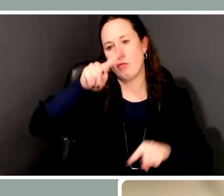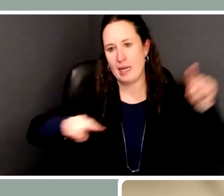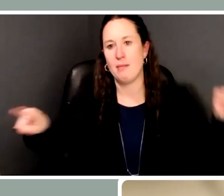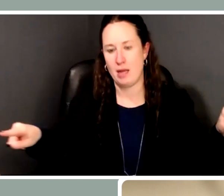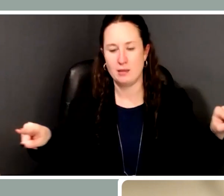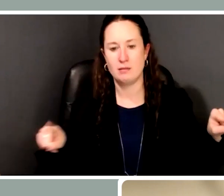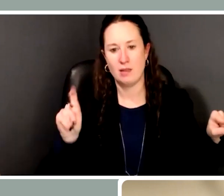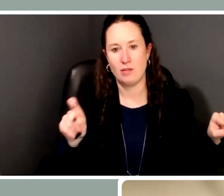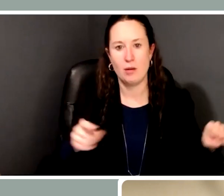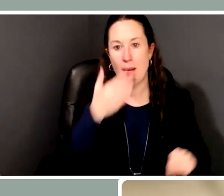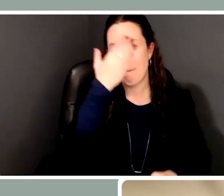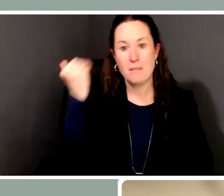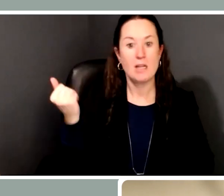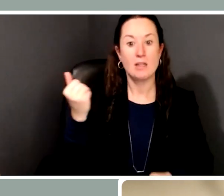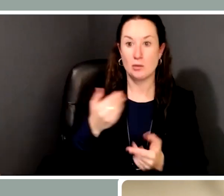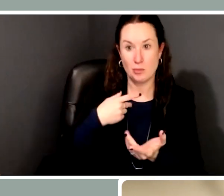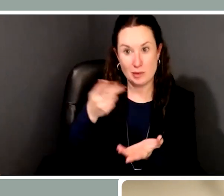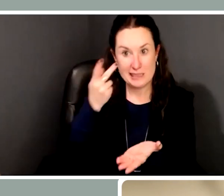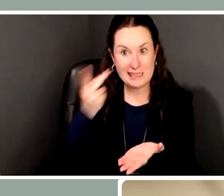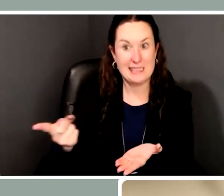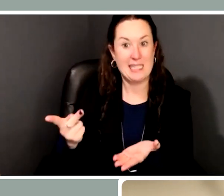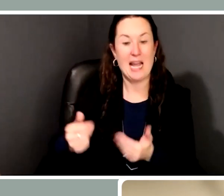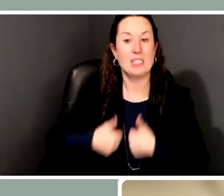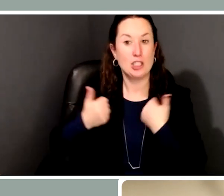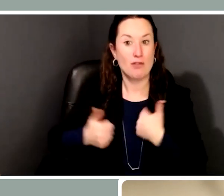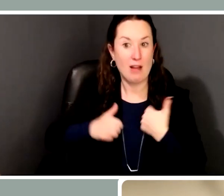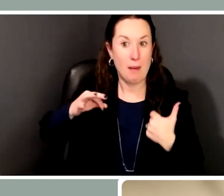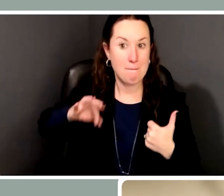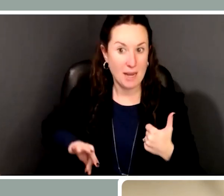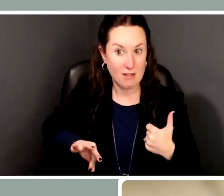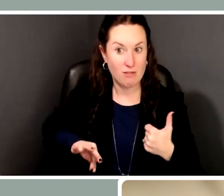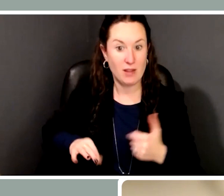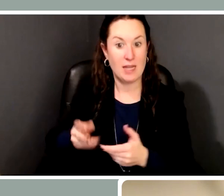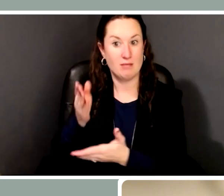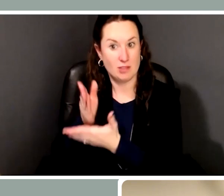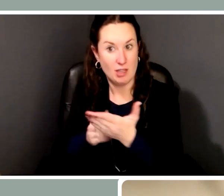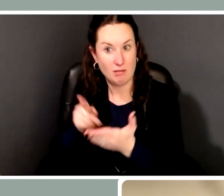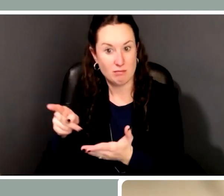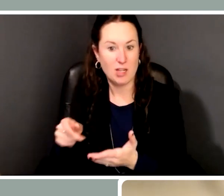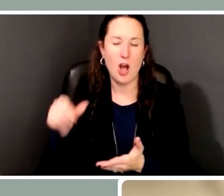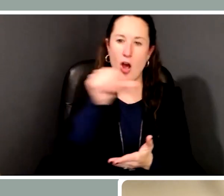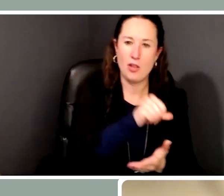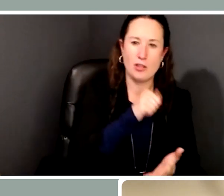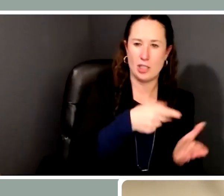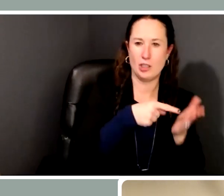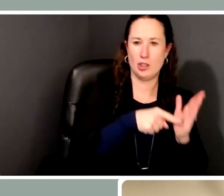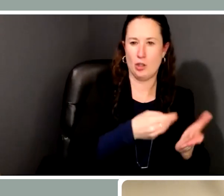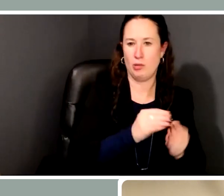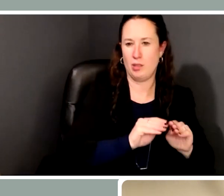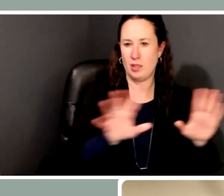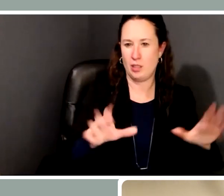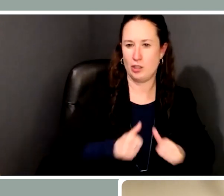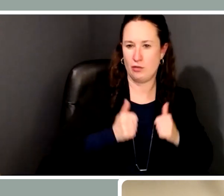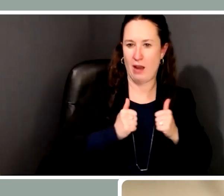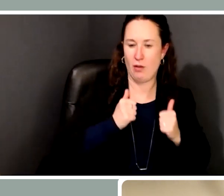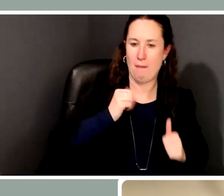with Kisqali have shown a survival benefit, whereas they haven't shown the clearest survival benefit in some of the trials with Ibrance.